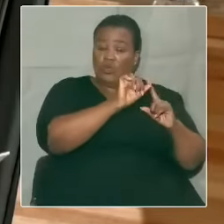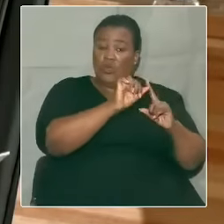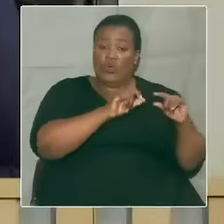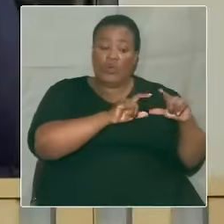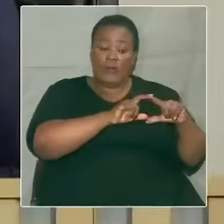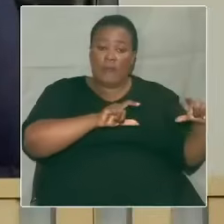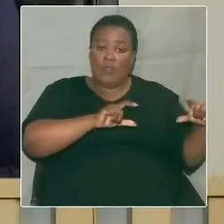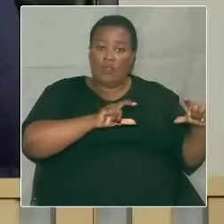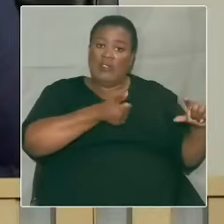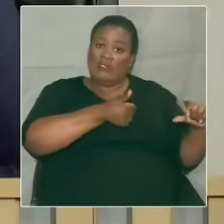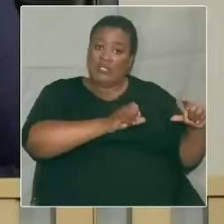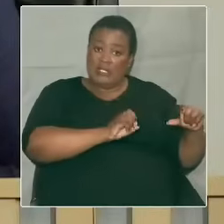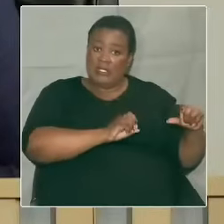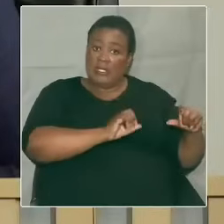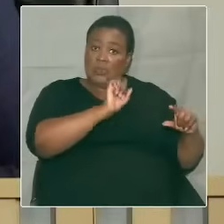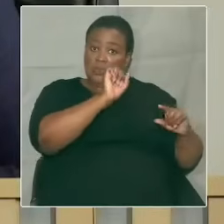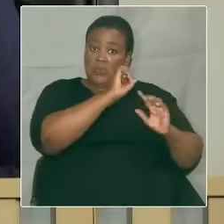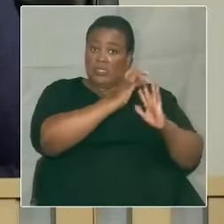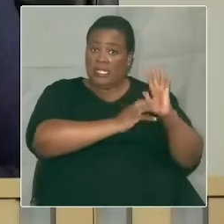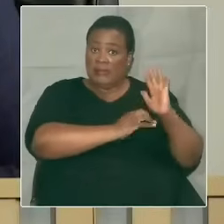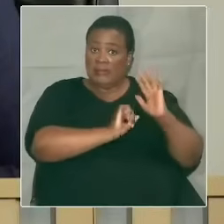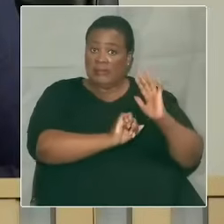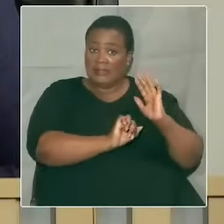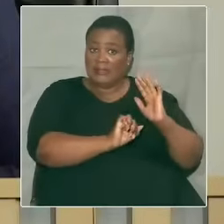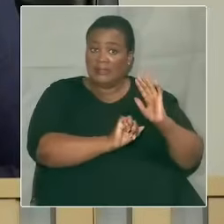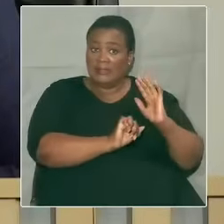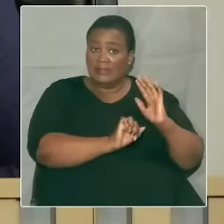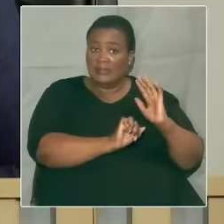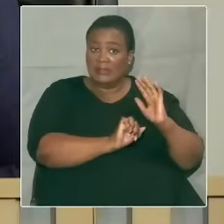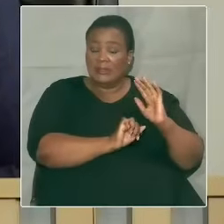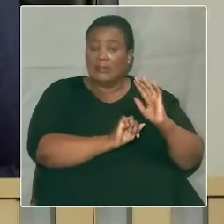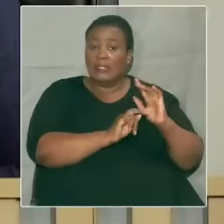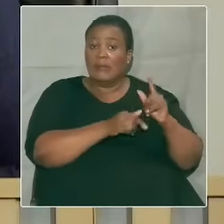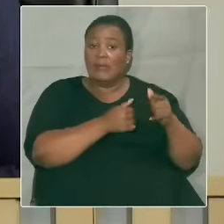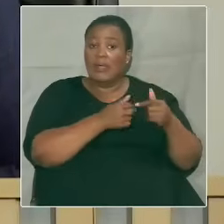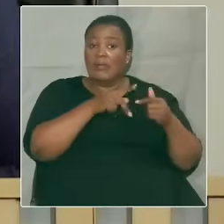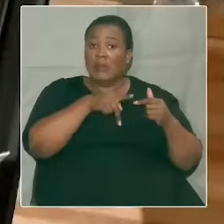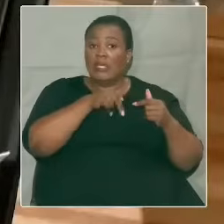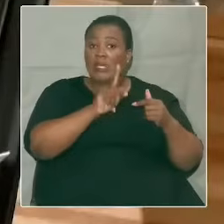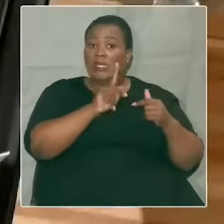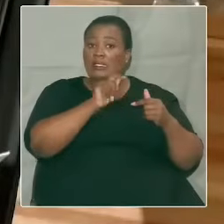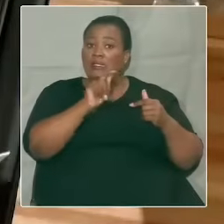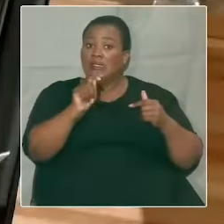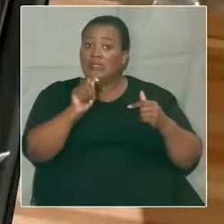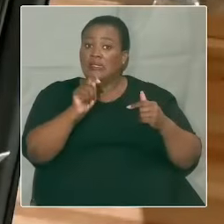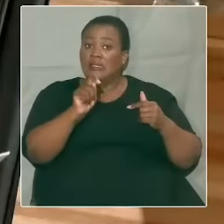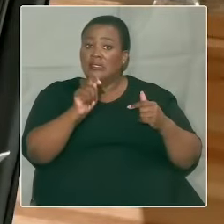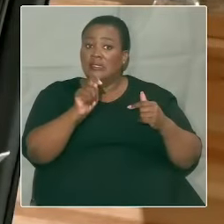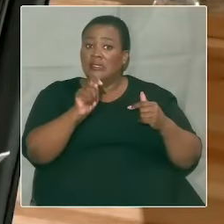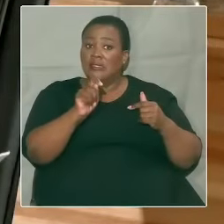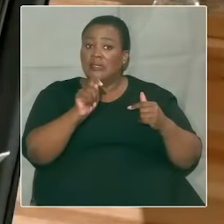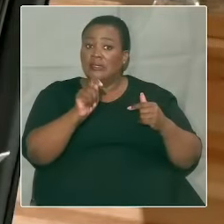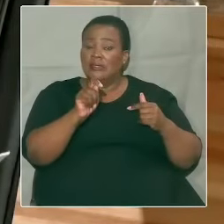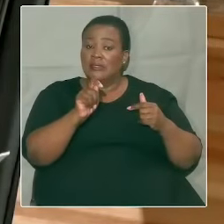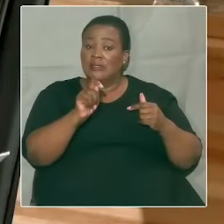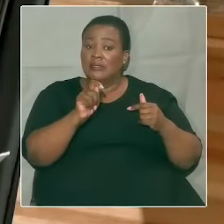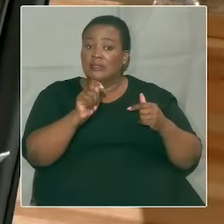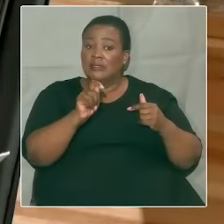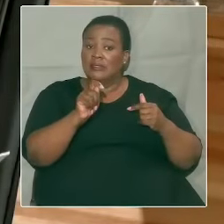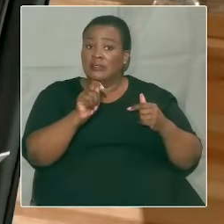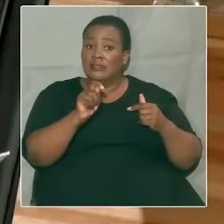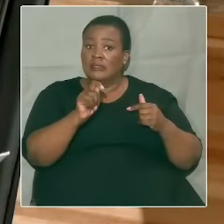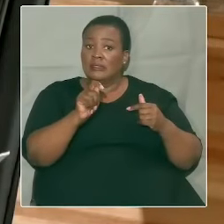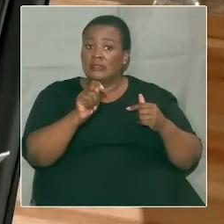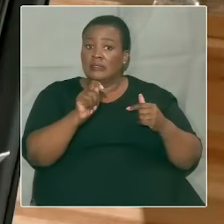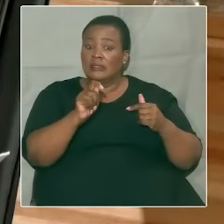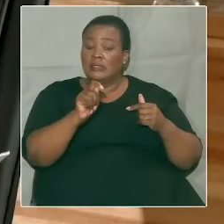statement regarding the PKTT being overseen by the bodies